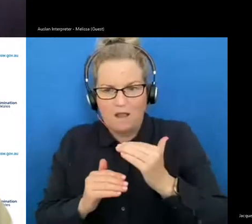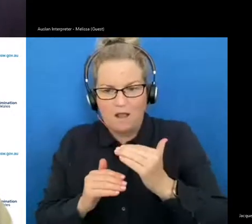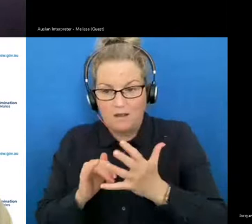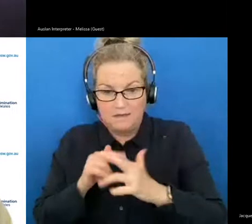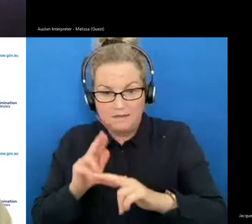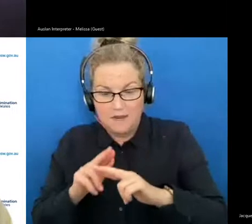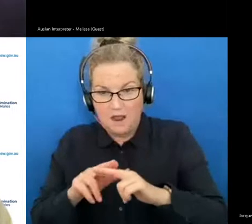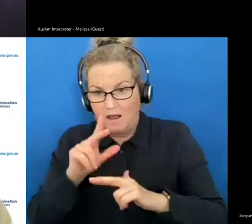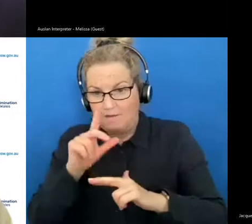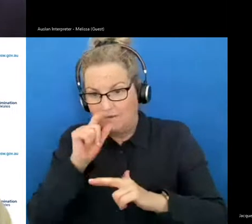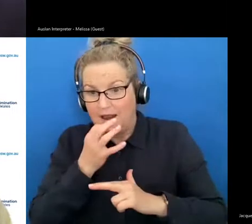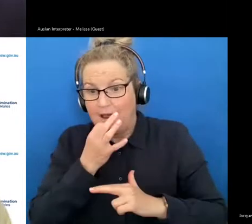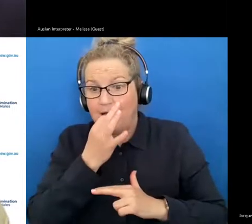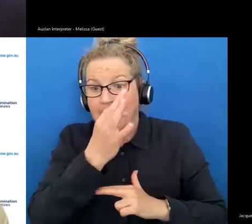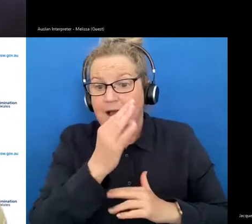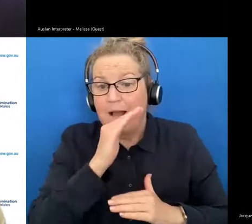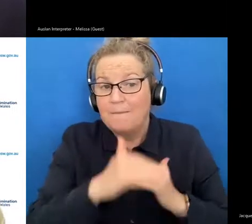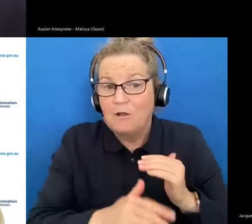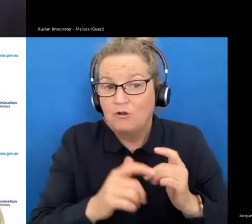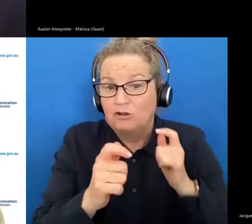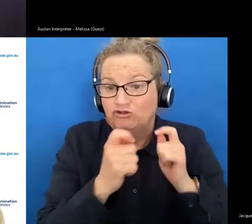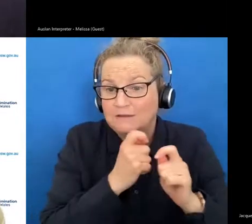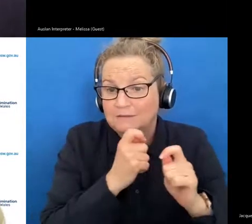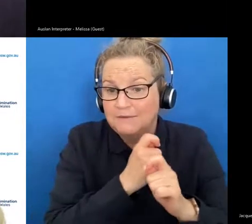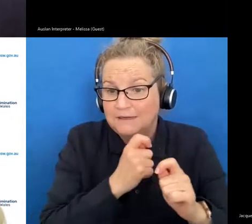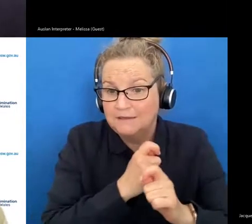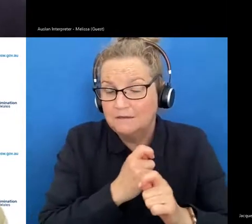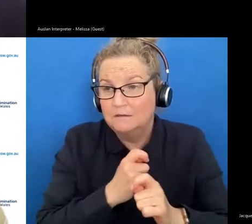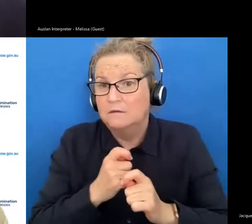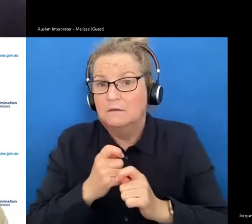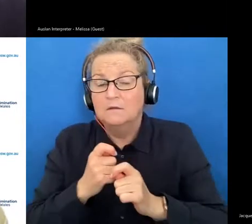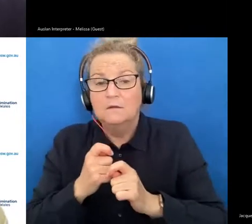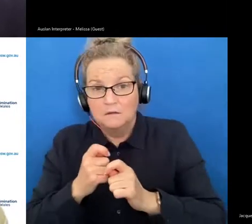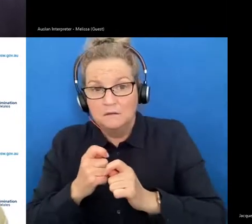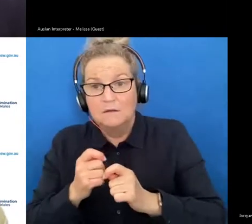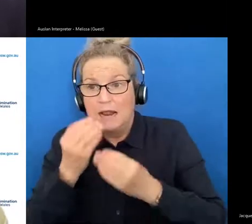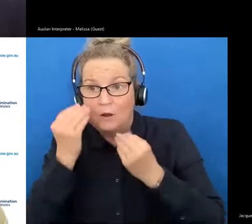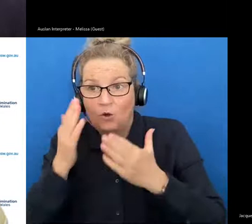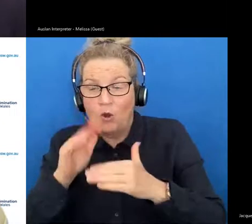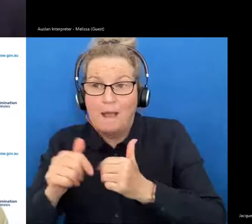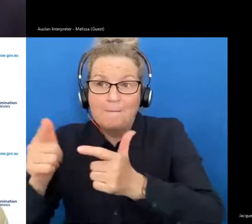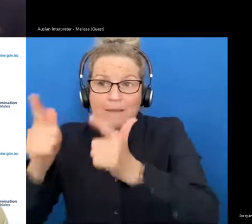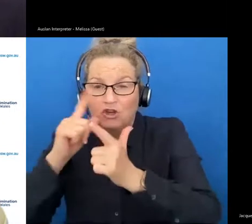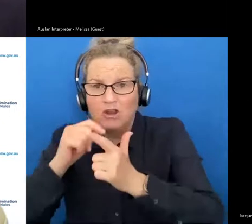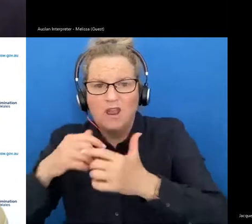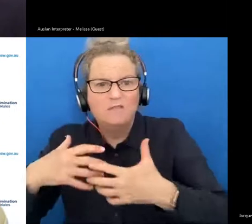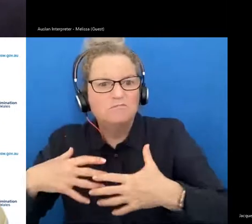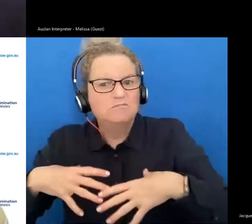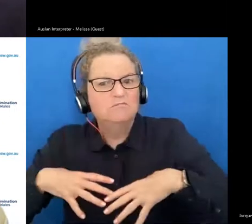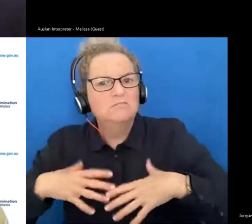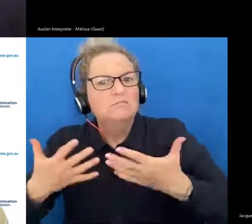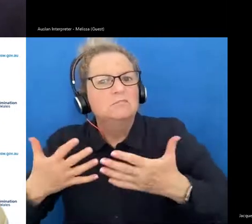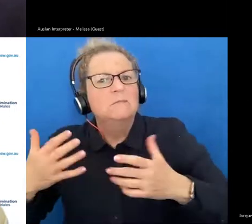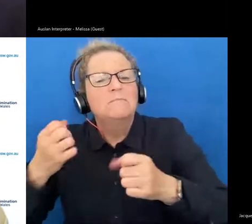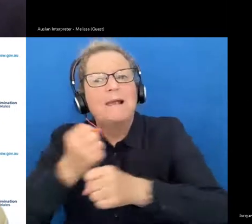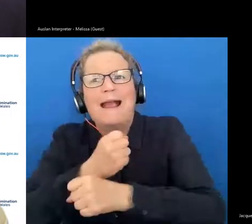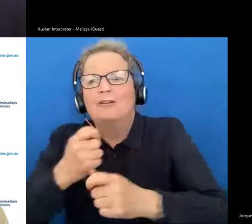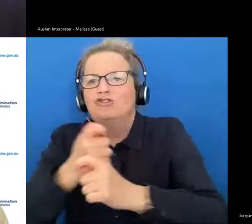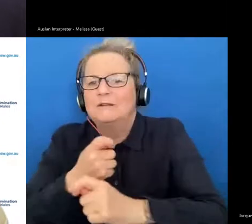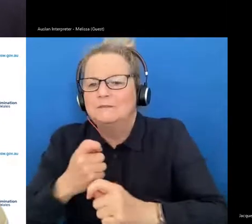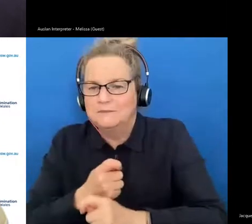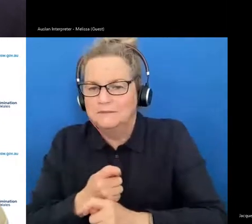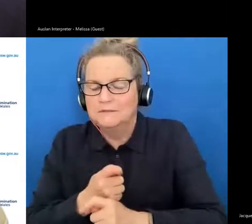information on adjustments and how a manager can make those adjustments for an employee. It provides lots of